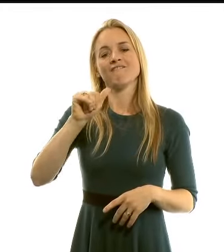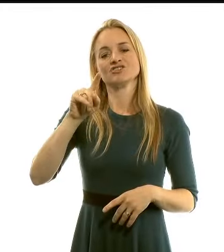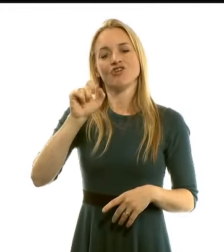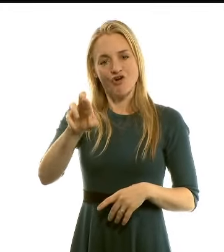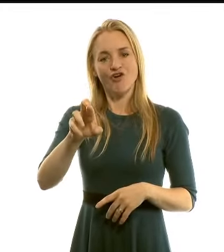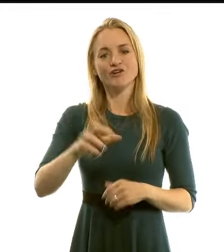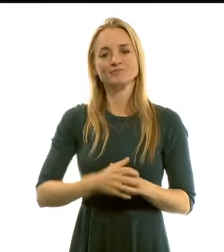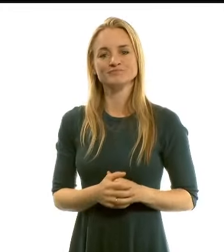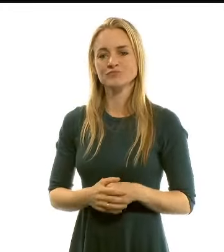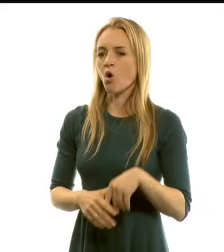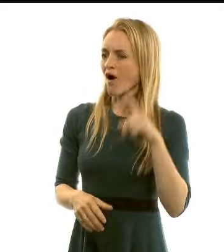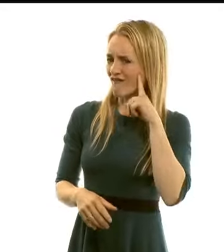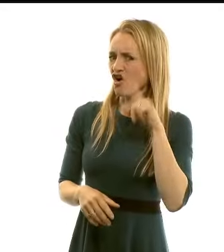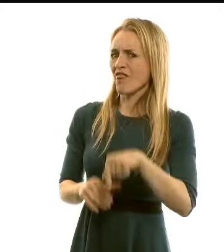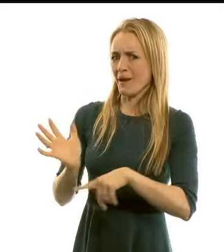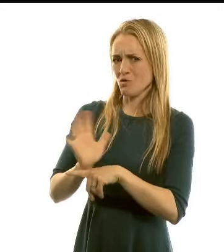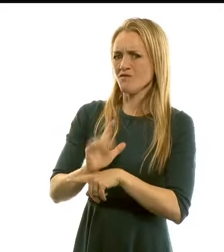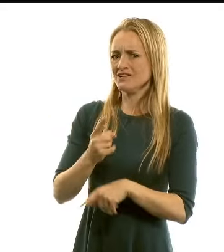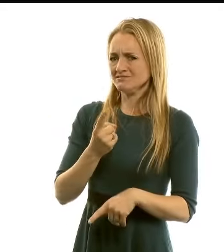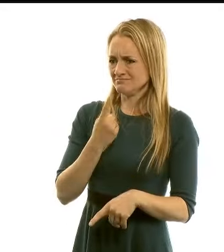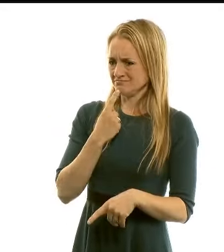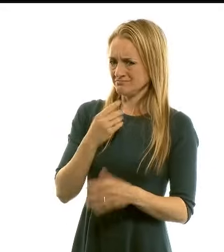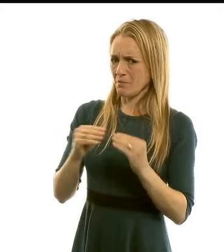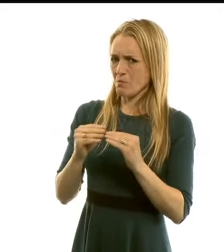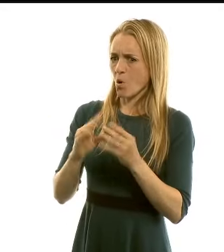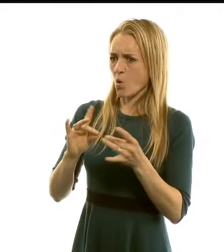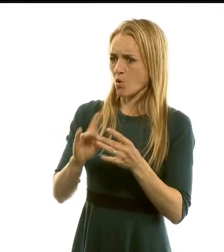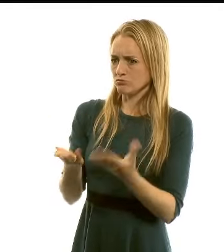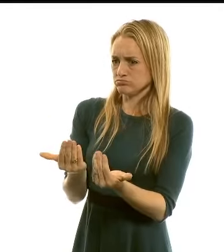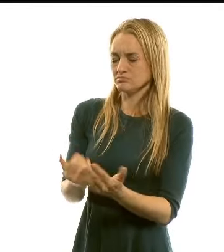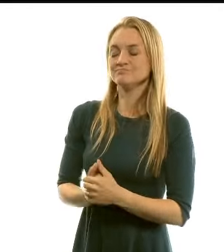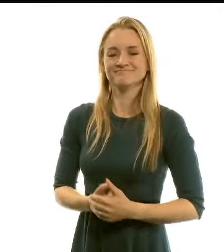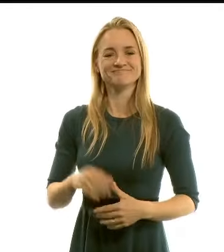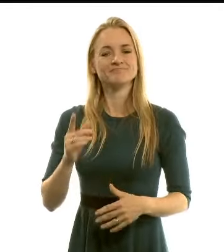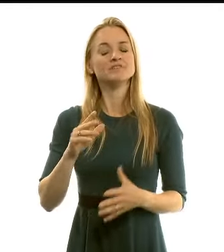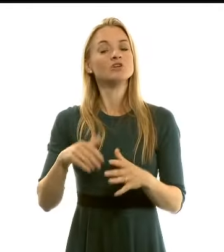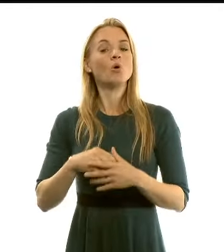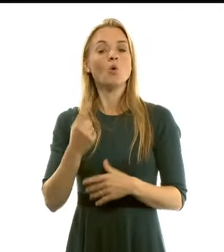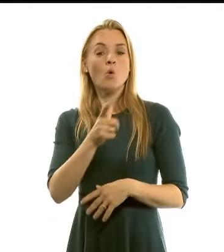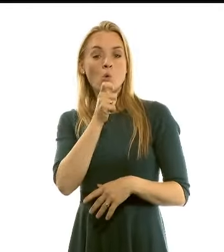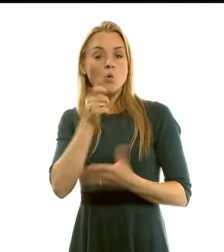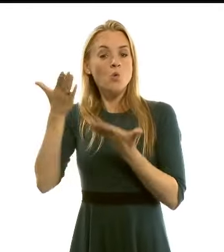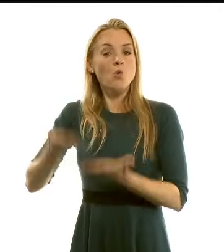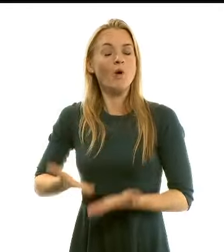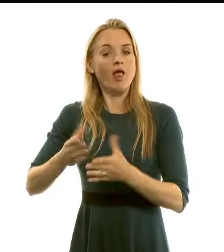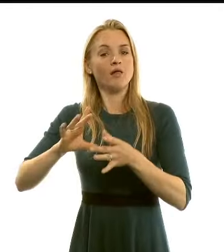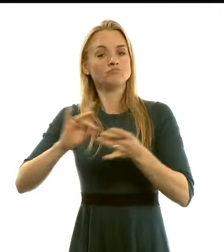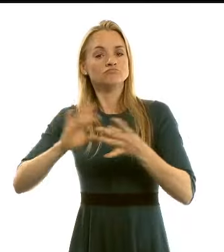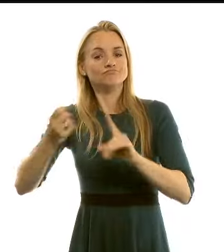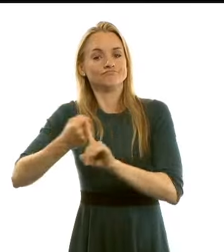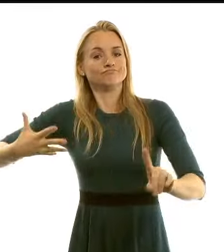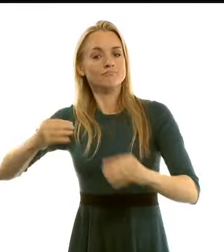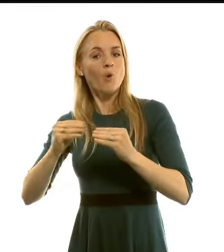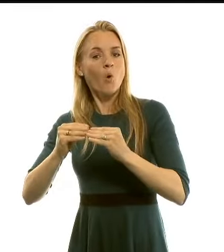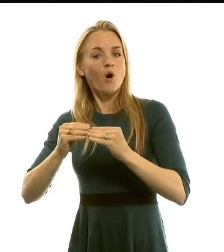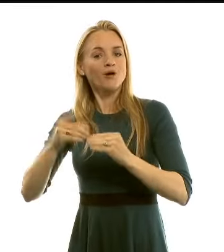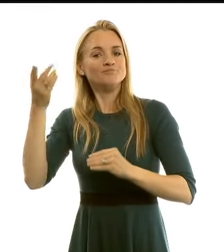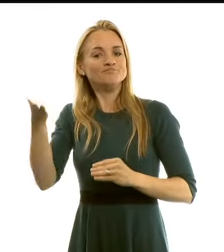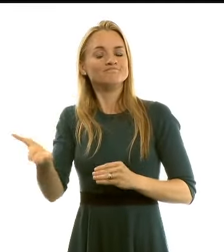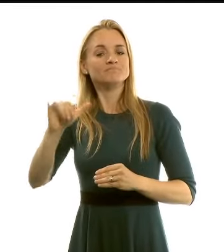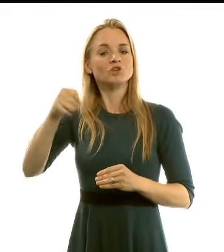lot more, we have a very special guest joining us live all the way from New Zealand. It is the magnificent producer of Avatar,